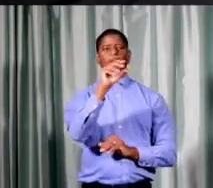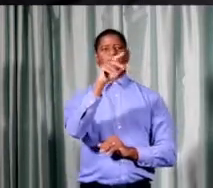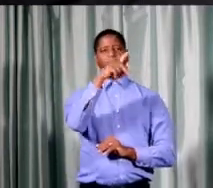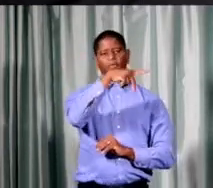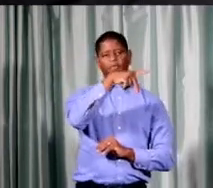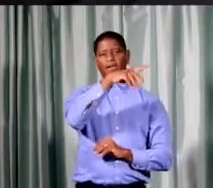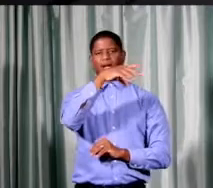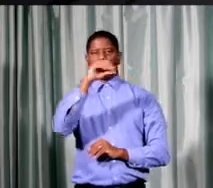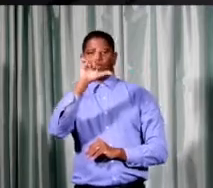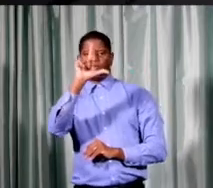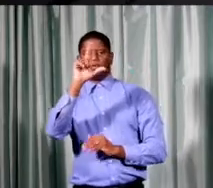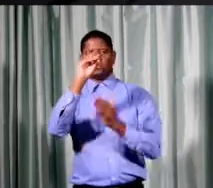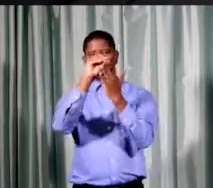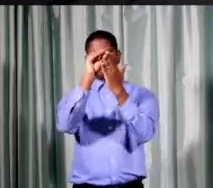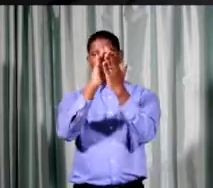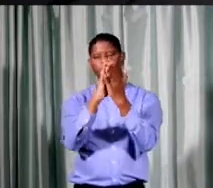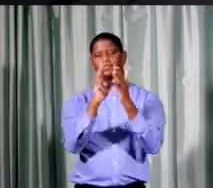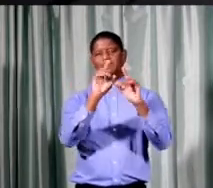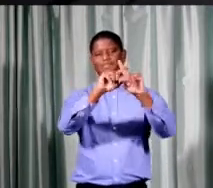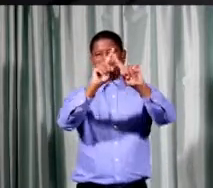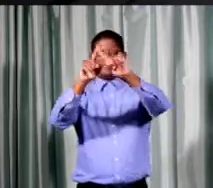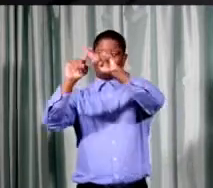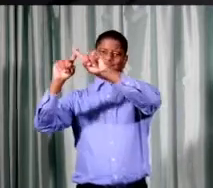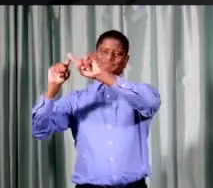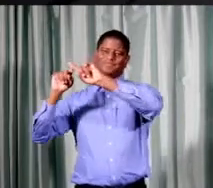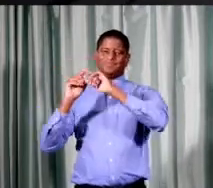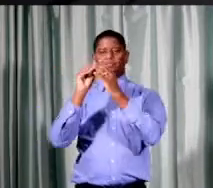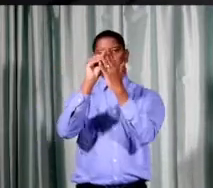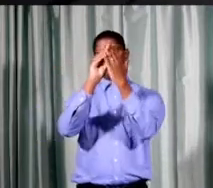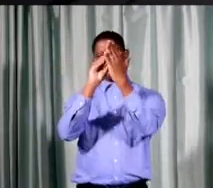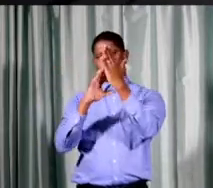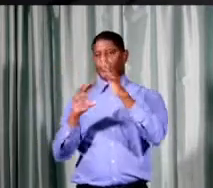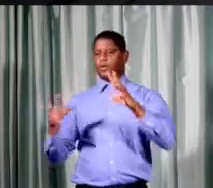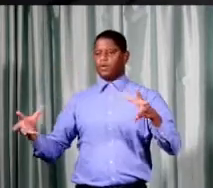are just a summary of that data. We understand?